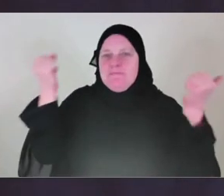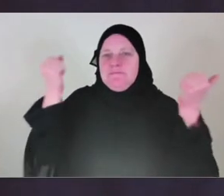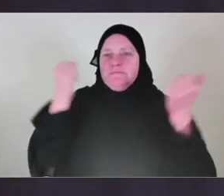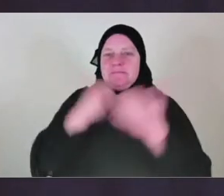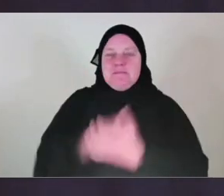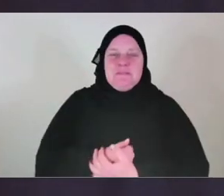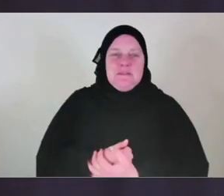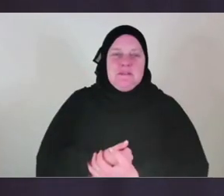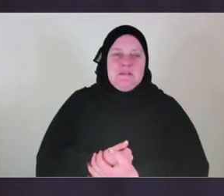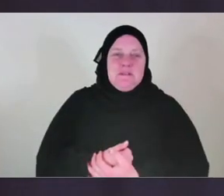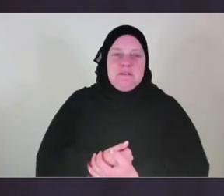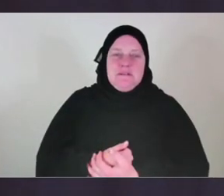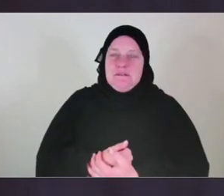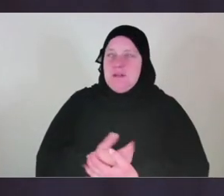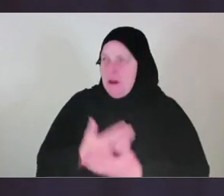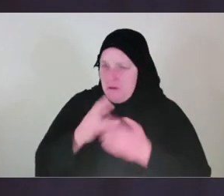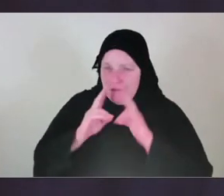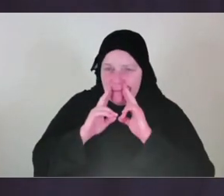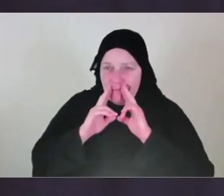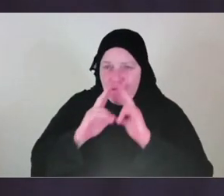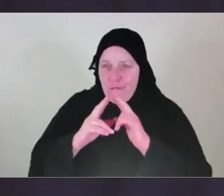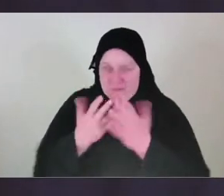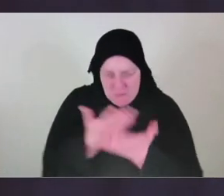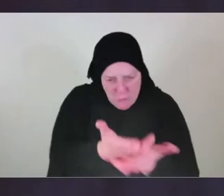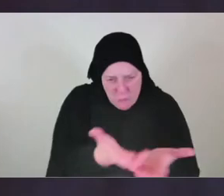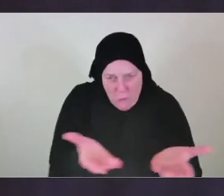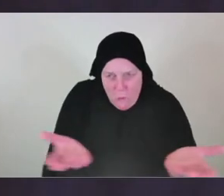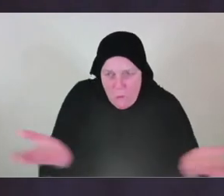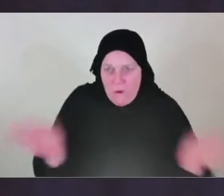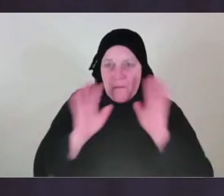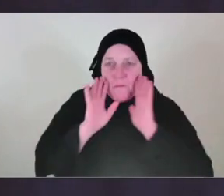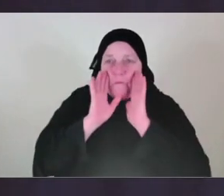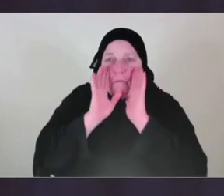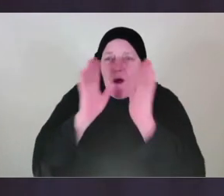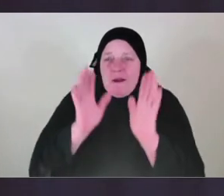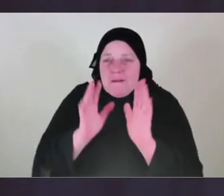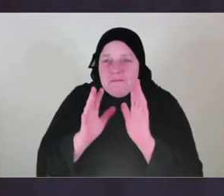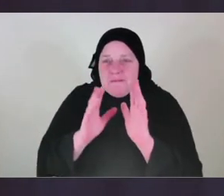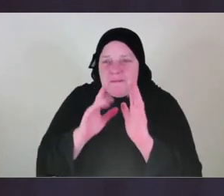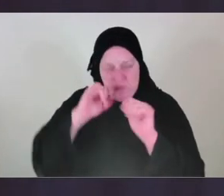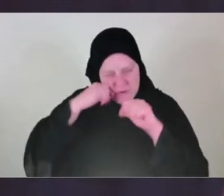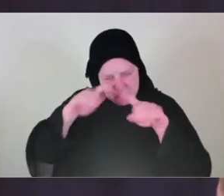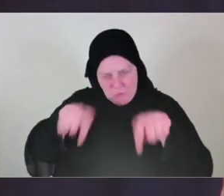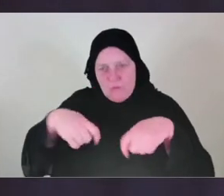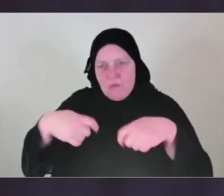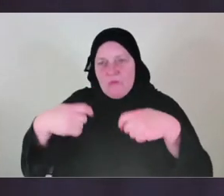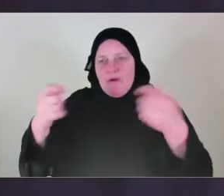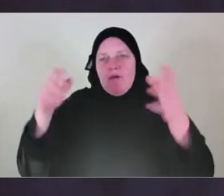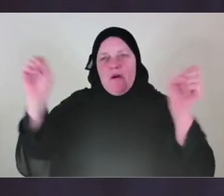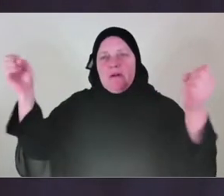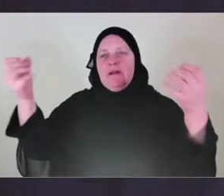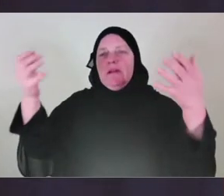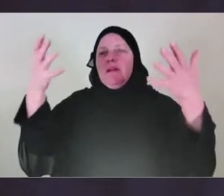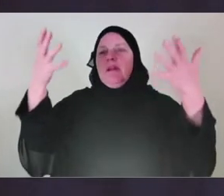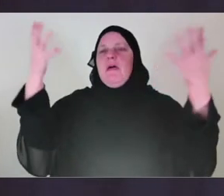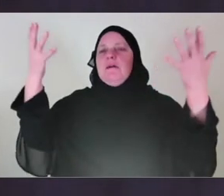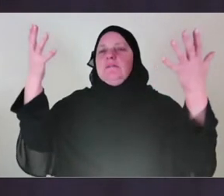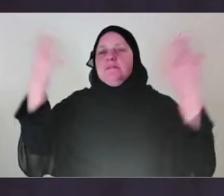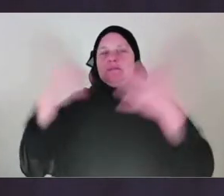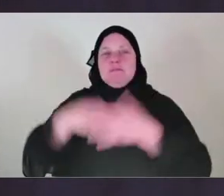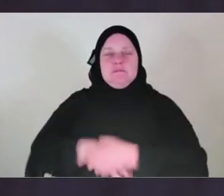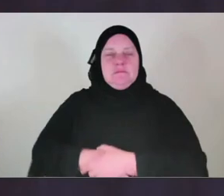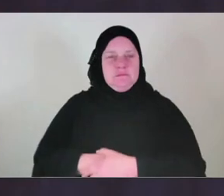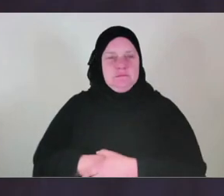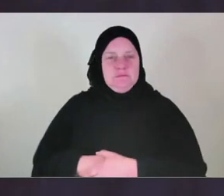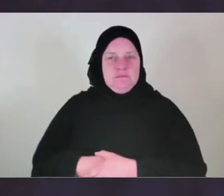get illuminated with their nur? Could you imagine that the prophet's nur was insufficient, that you needed